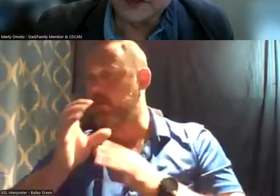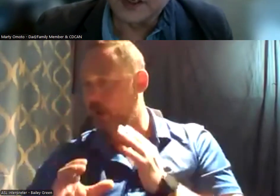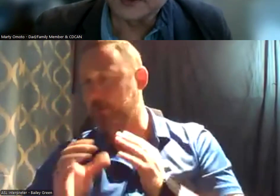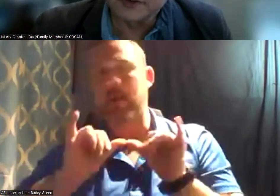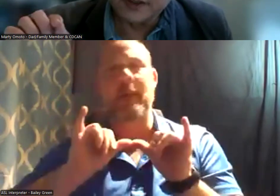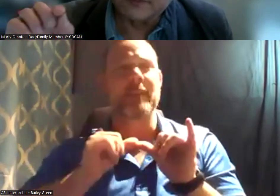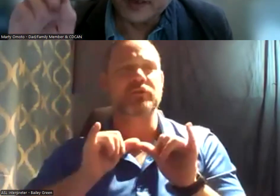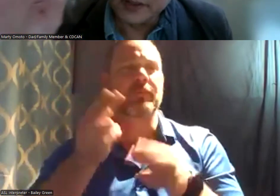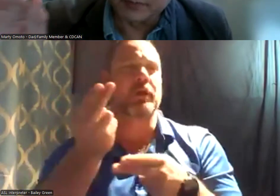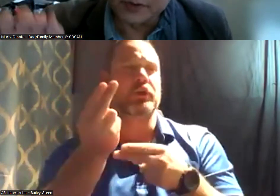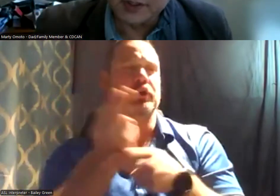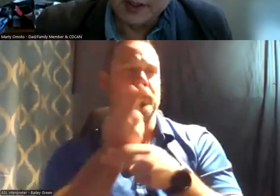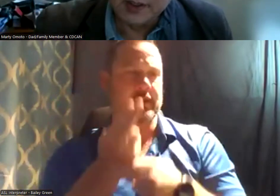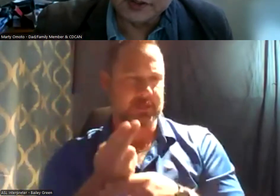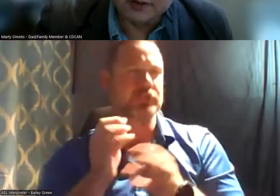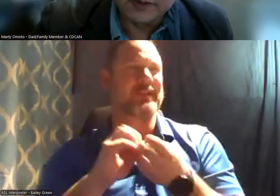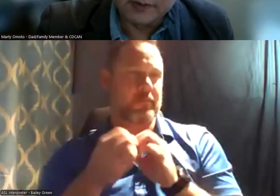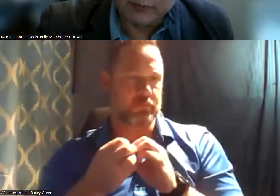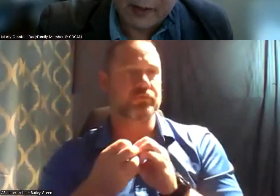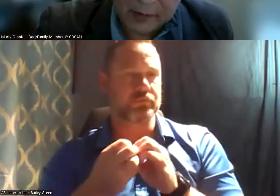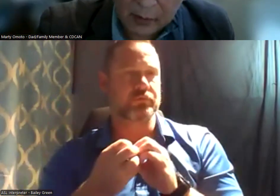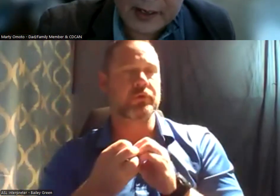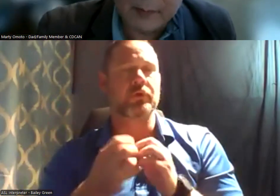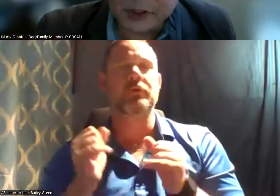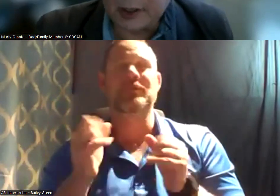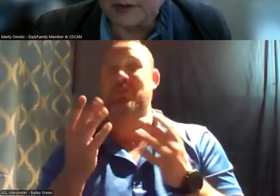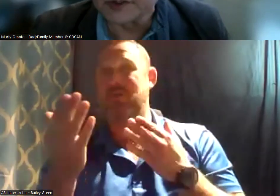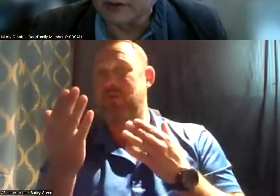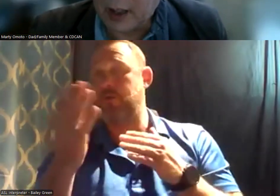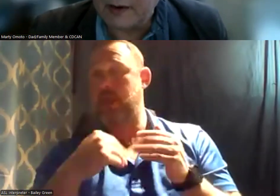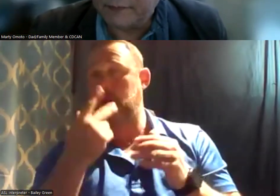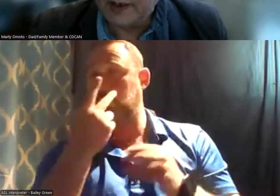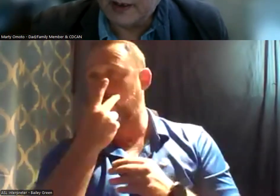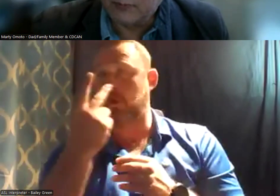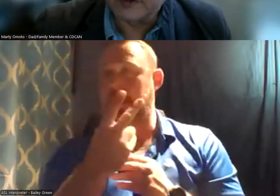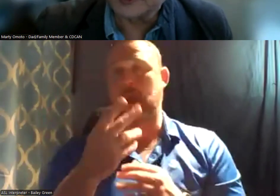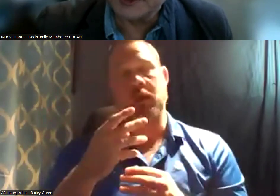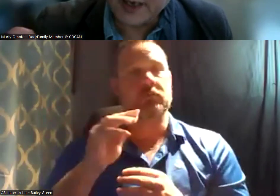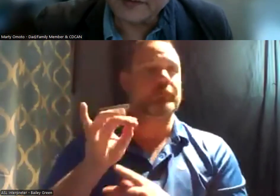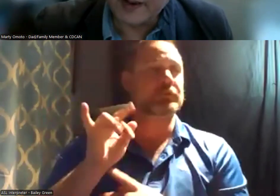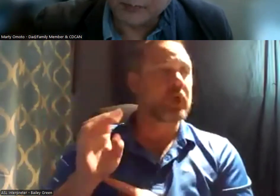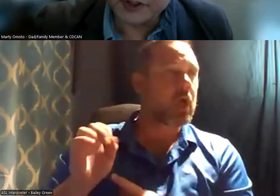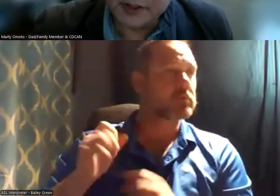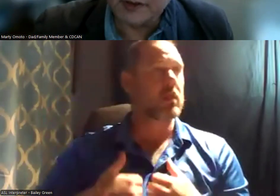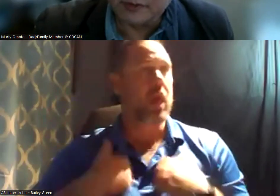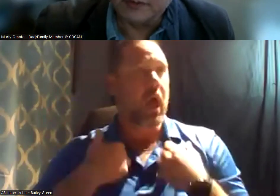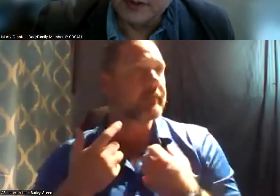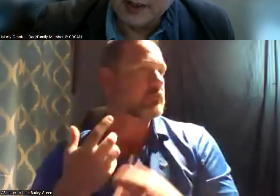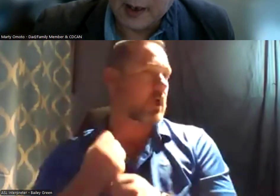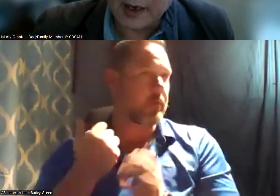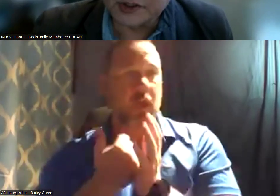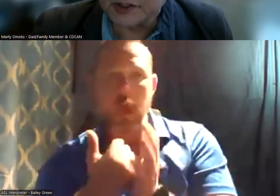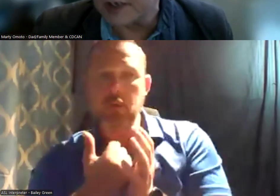by utilization, by numbers. So rather than looking at Michelle's life and whether she got the help she needed